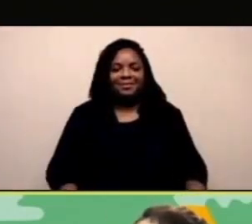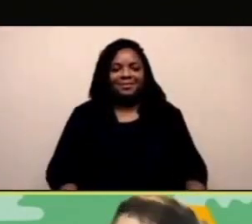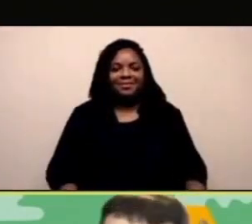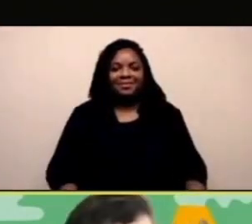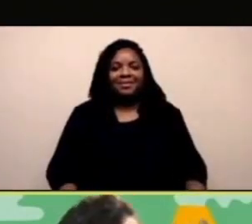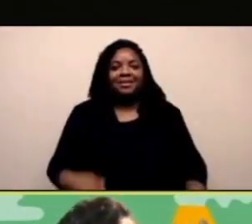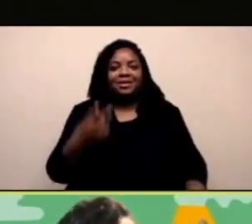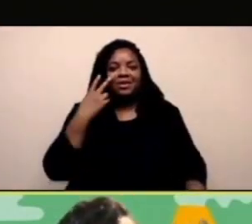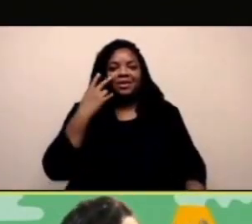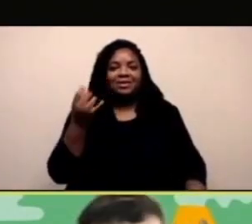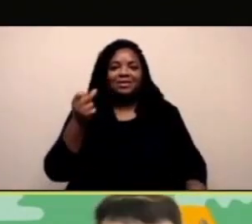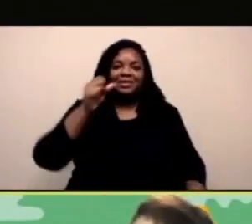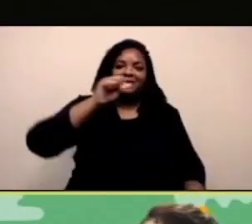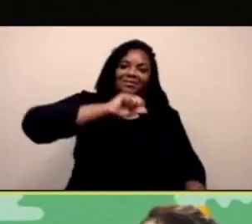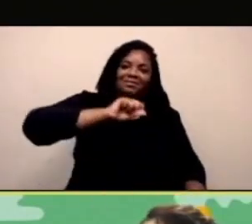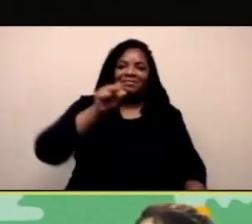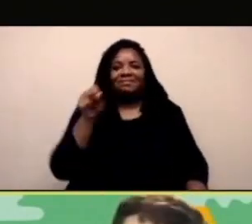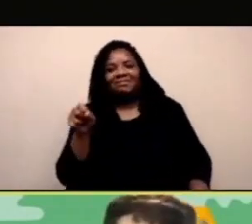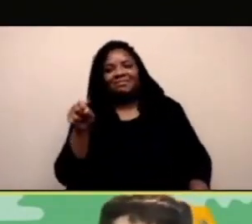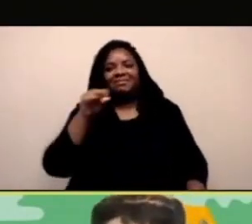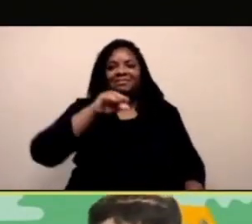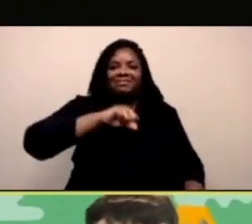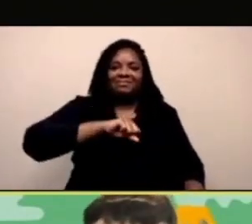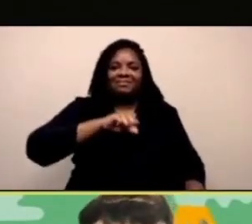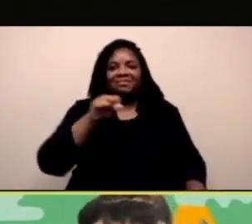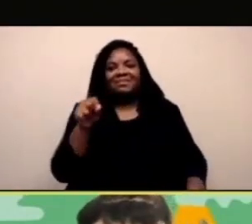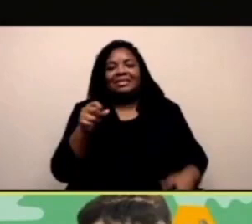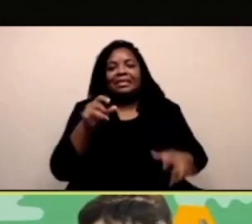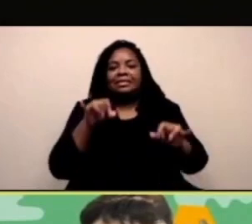And you can see they have that same problem.